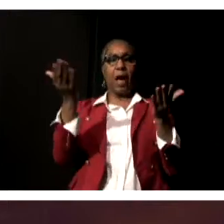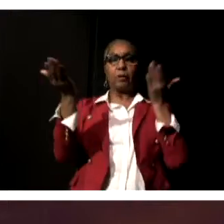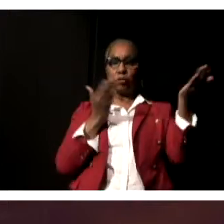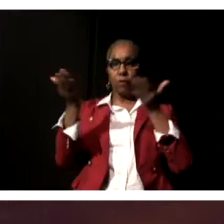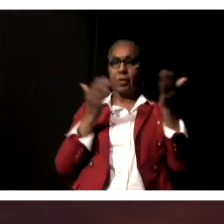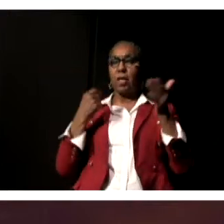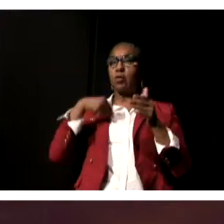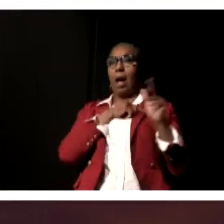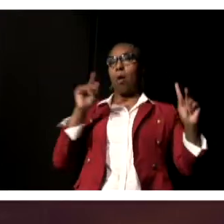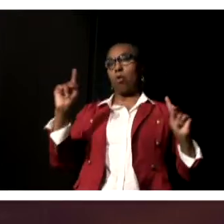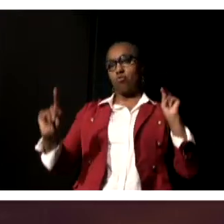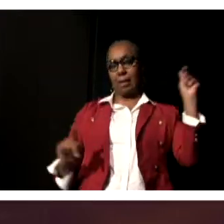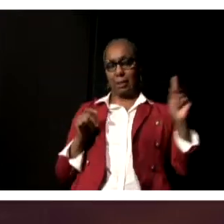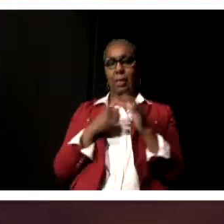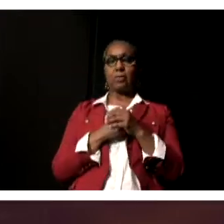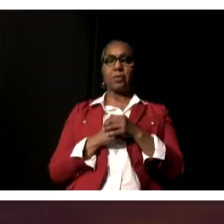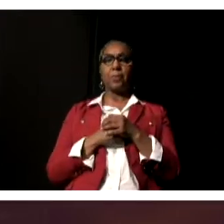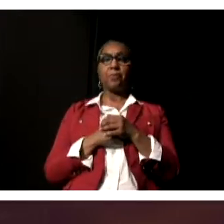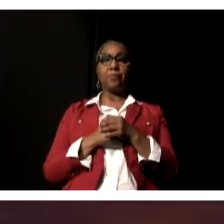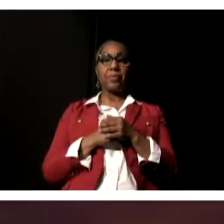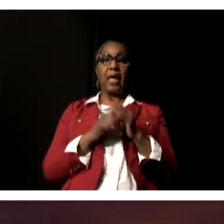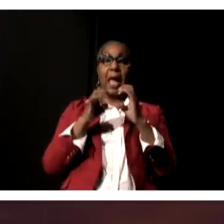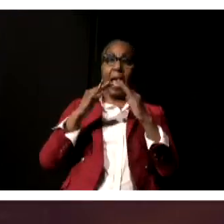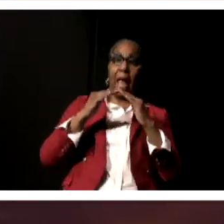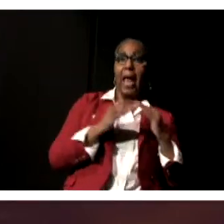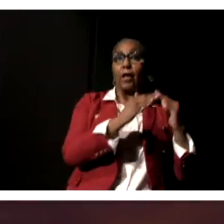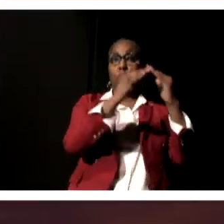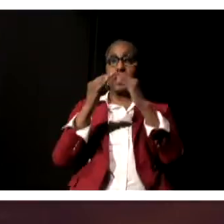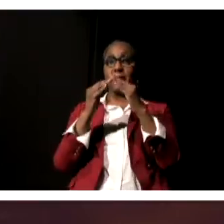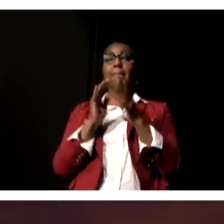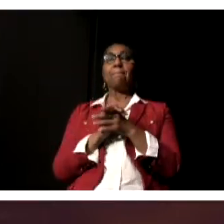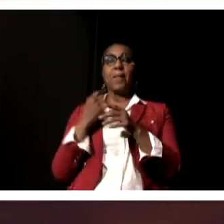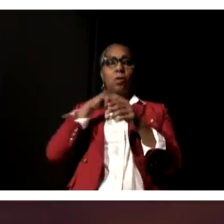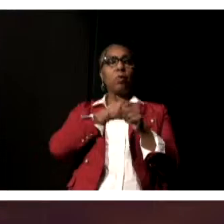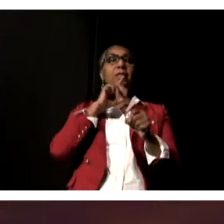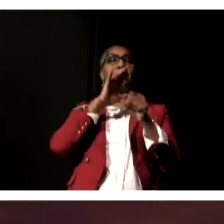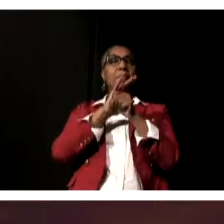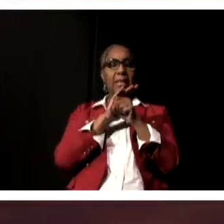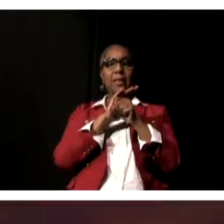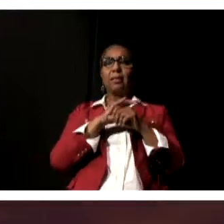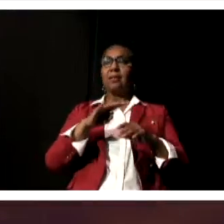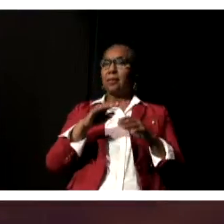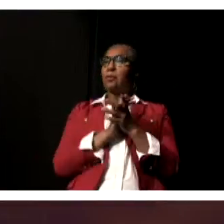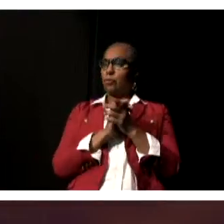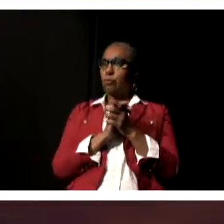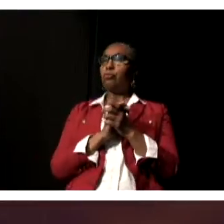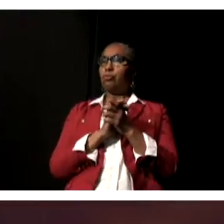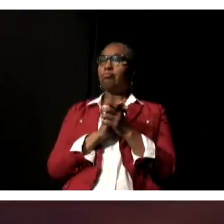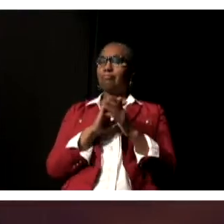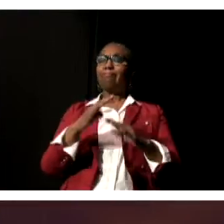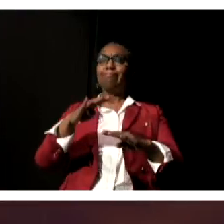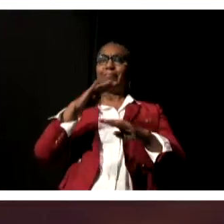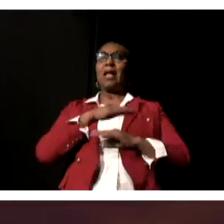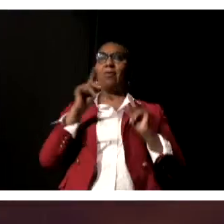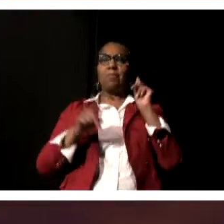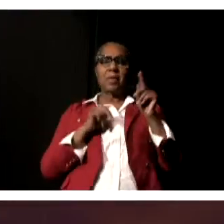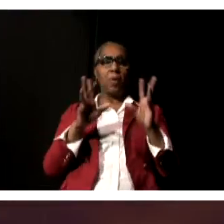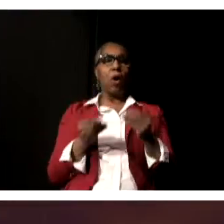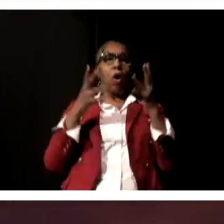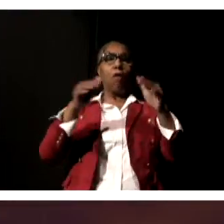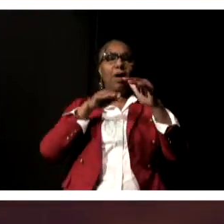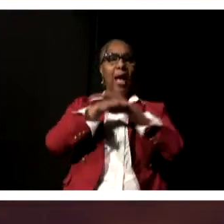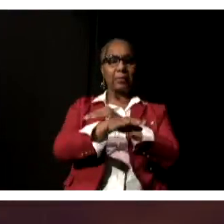of our residents. Equity. We are committed to meeting people where they are and offering access